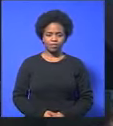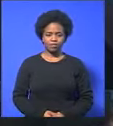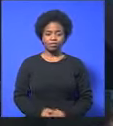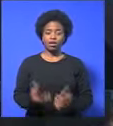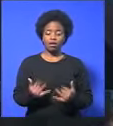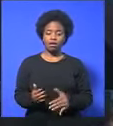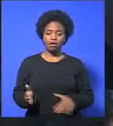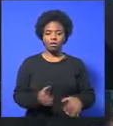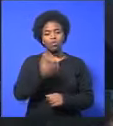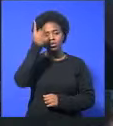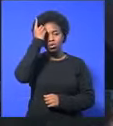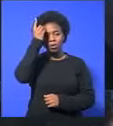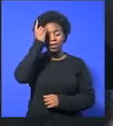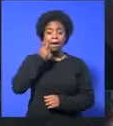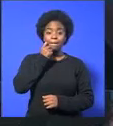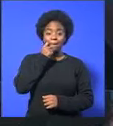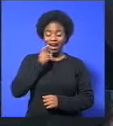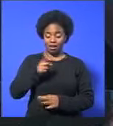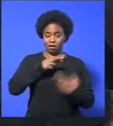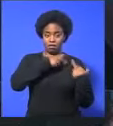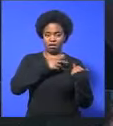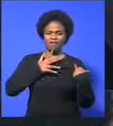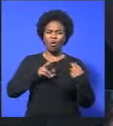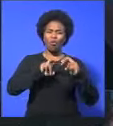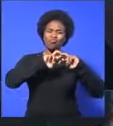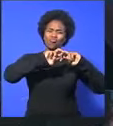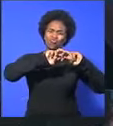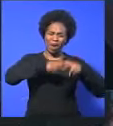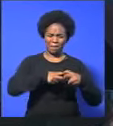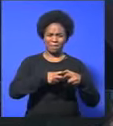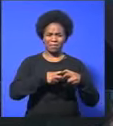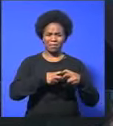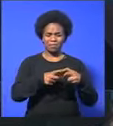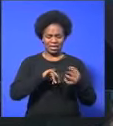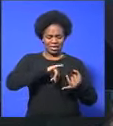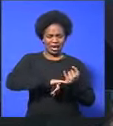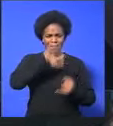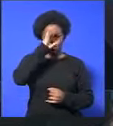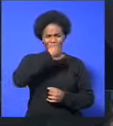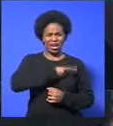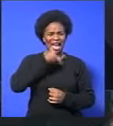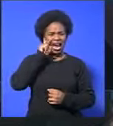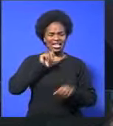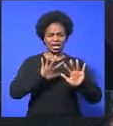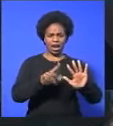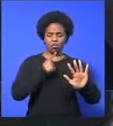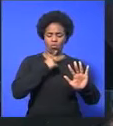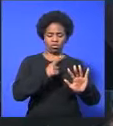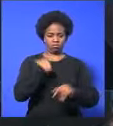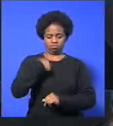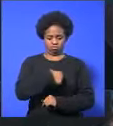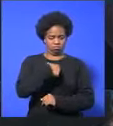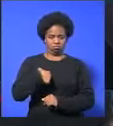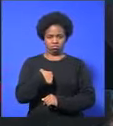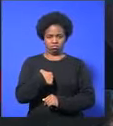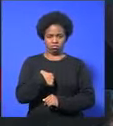To Durban now, and the man accused of sexually grooming and raping his 10-year-old stepdaughter says he's innocent. Today he appeared in